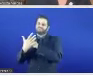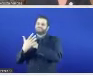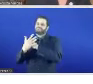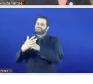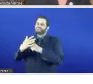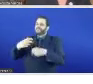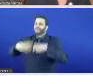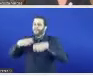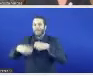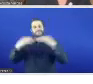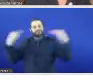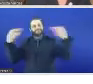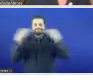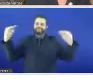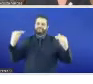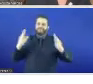girls.